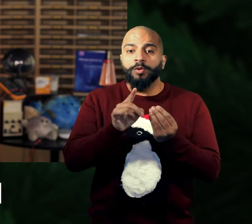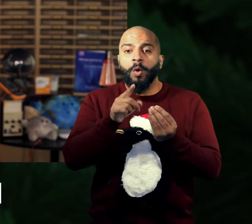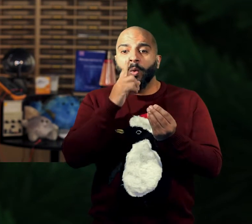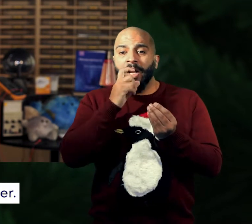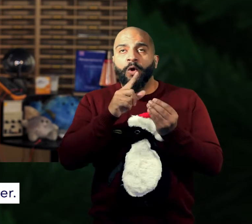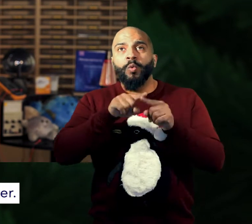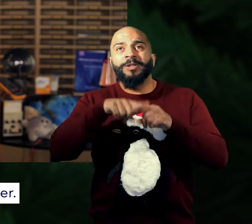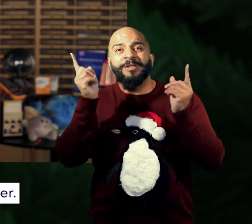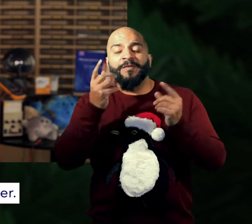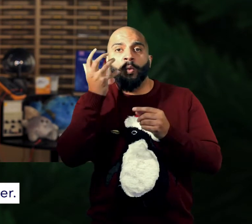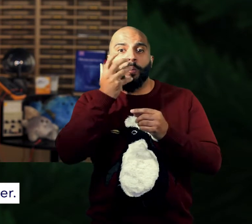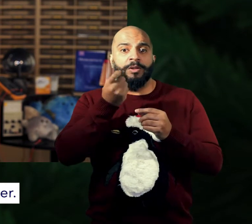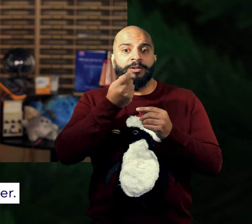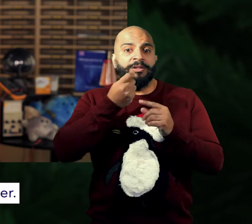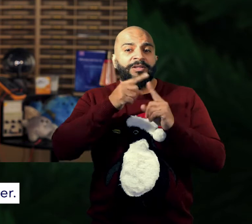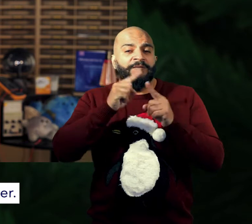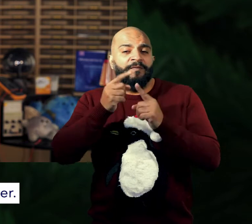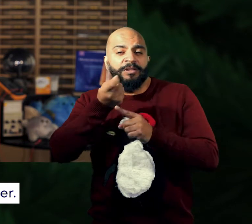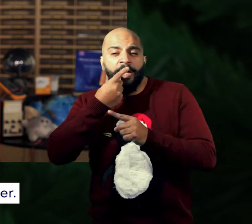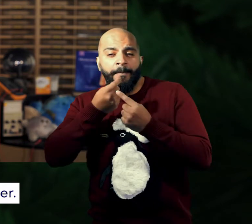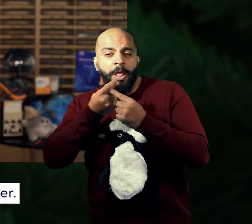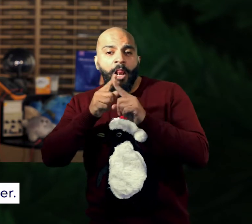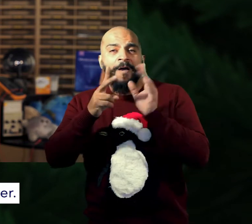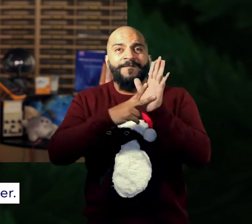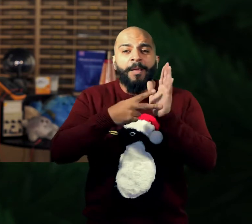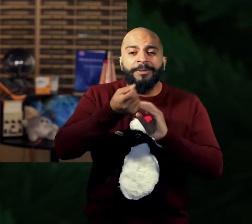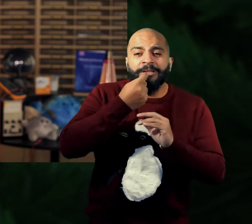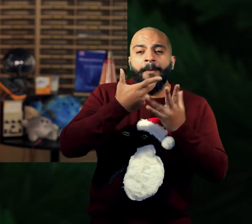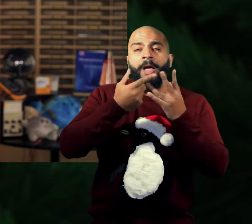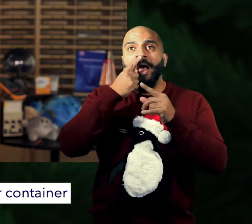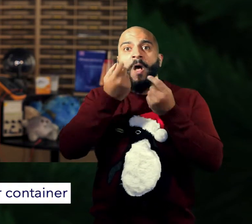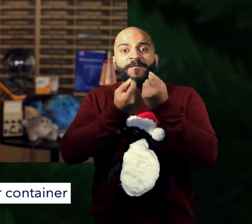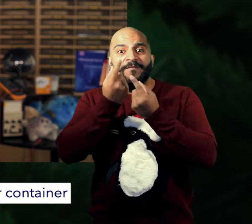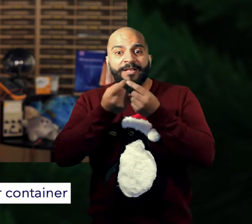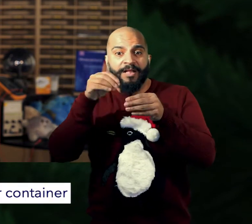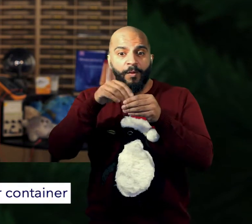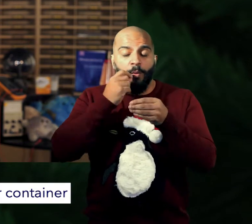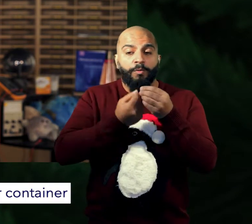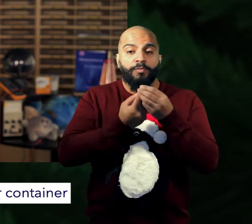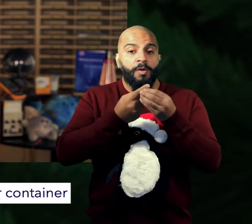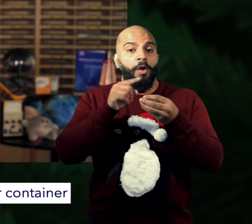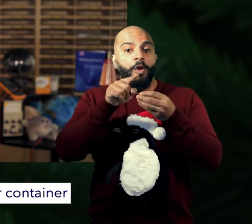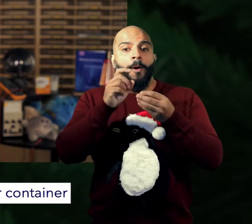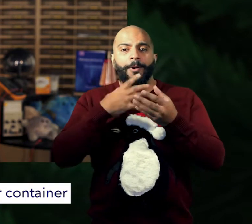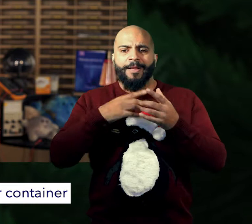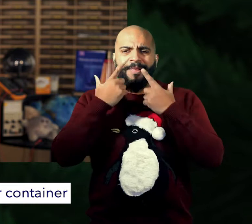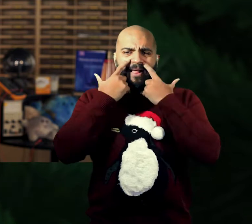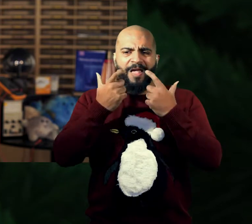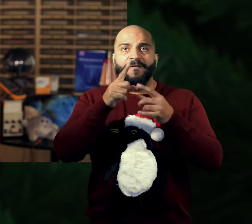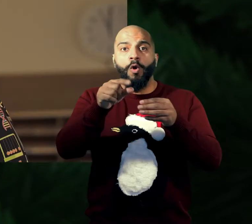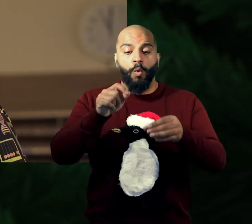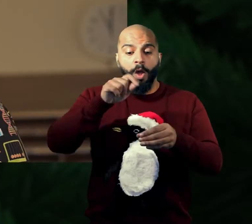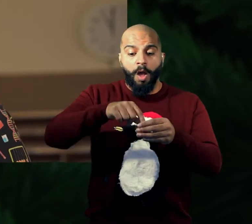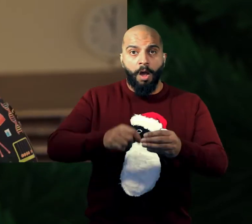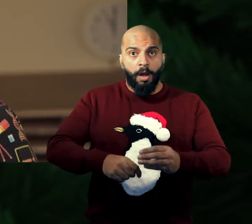effervescent tablets. Some vitamin tablets will also fizz in water. You do need to be careful not to lean over your